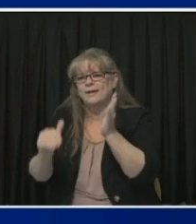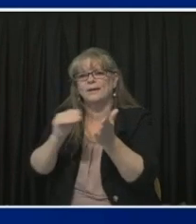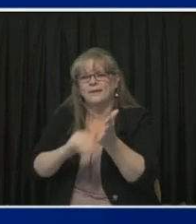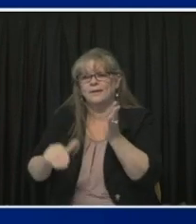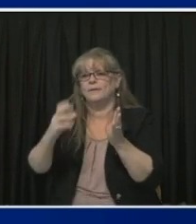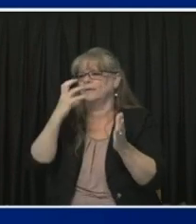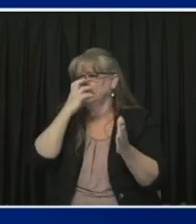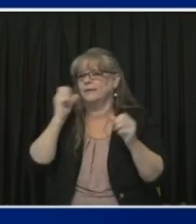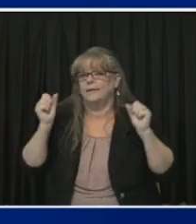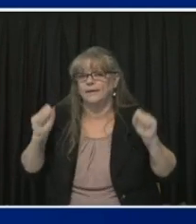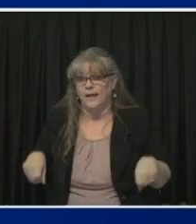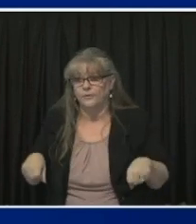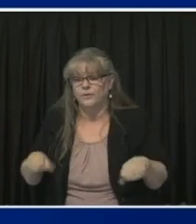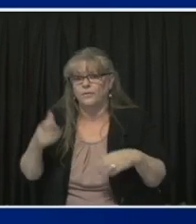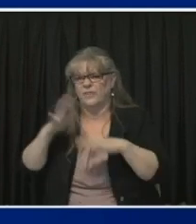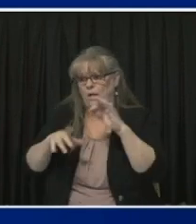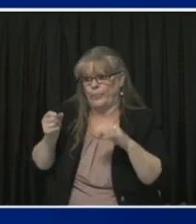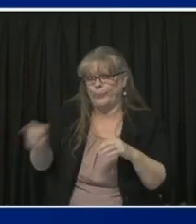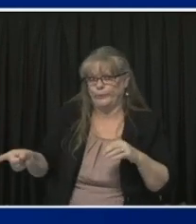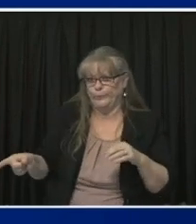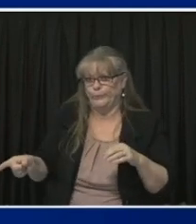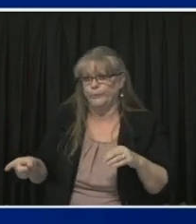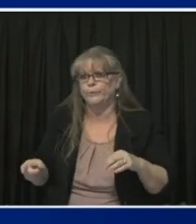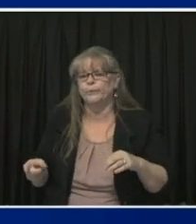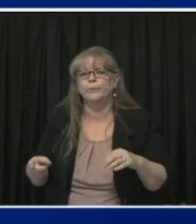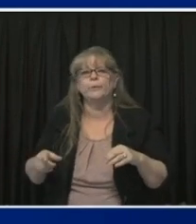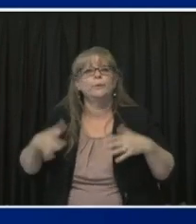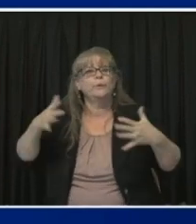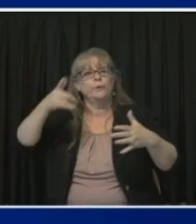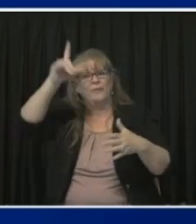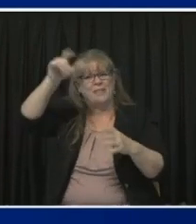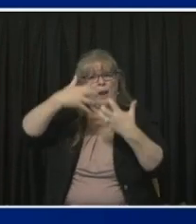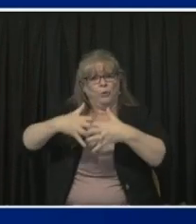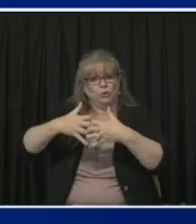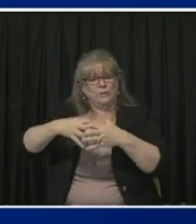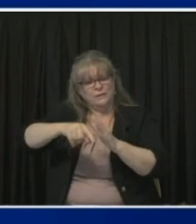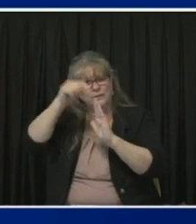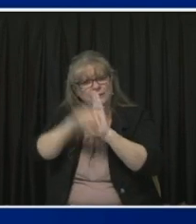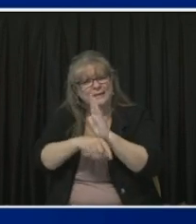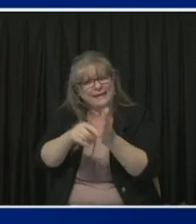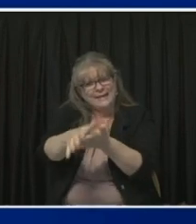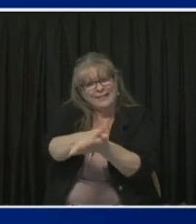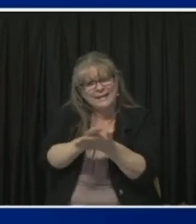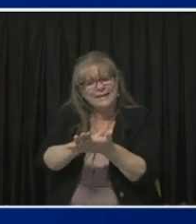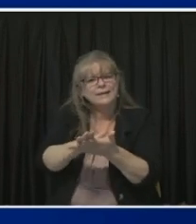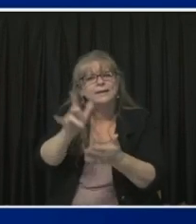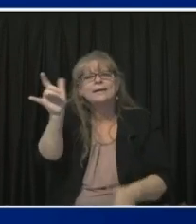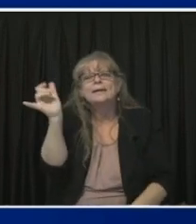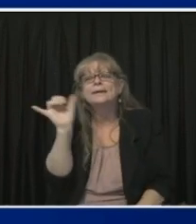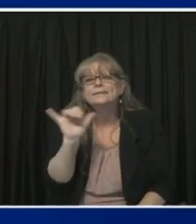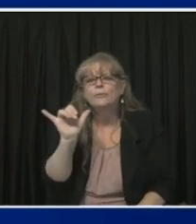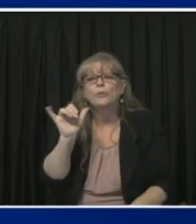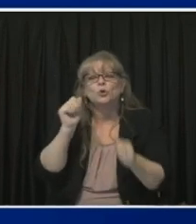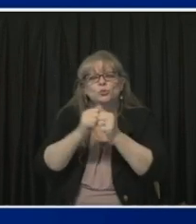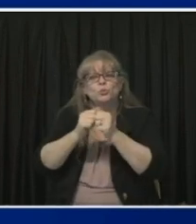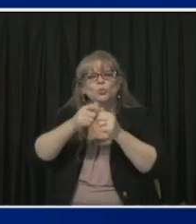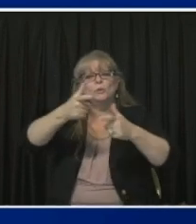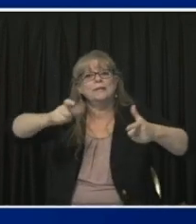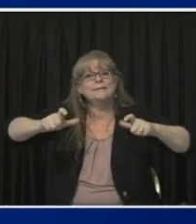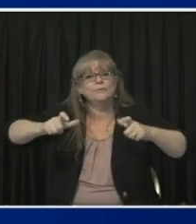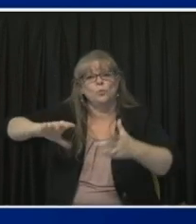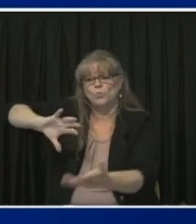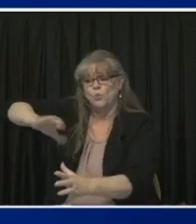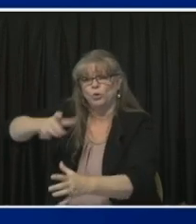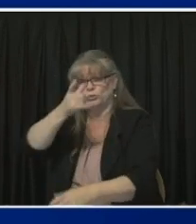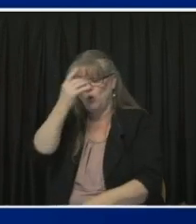massive sterilization and dishwasher for these critical life-saving and increasingly scarce N95 masks that we need more